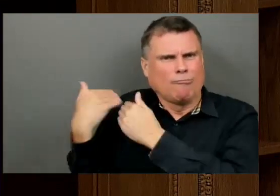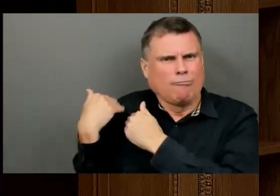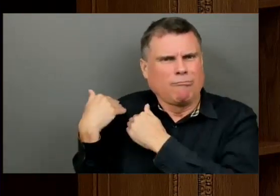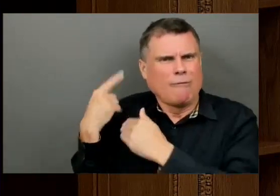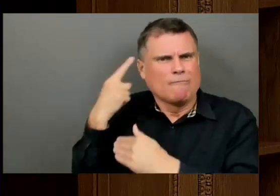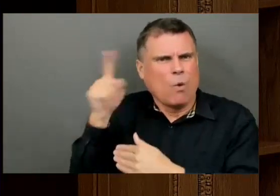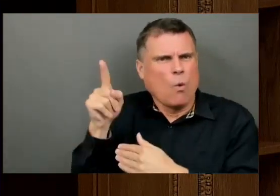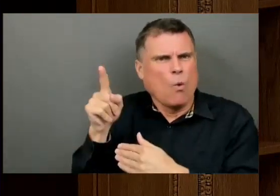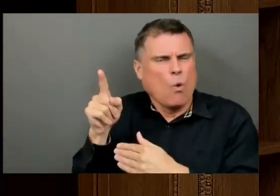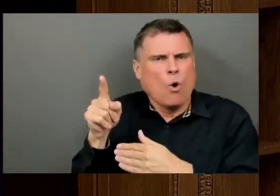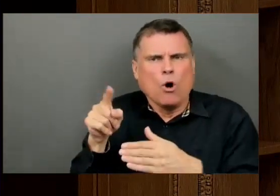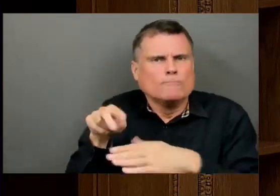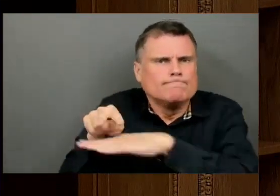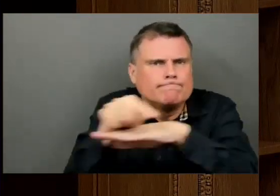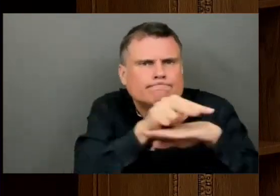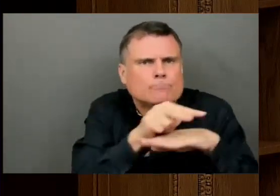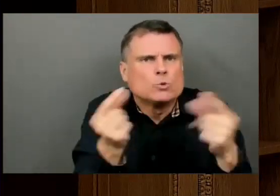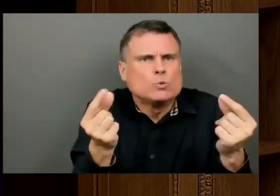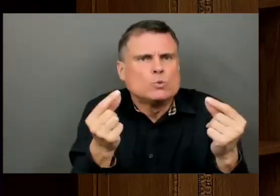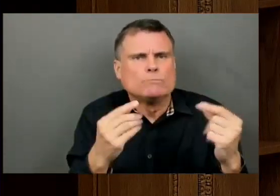stereotypes an entire nation.